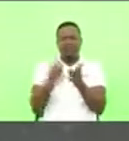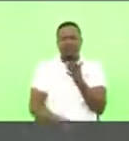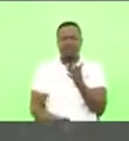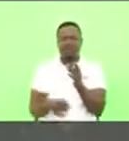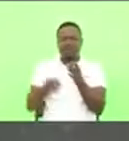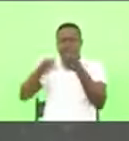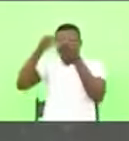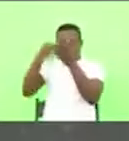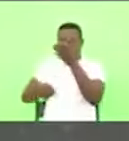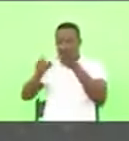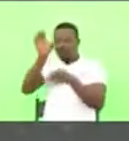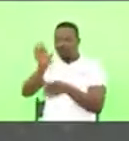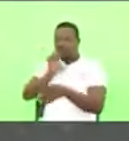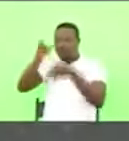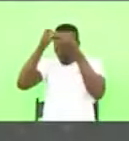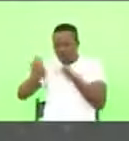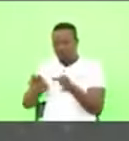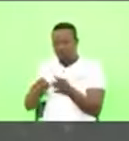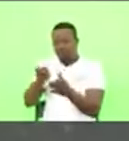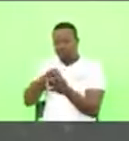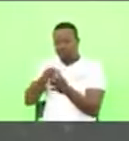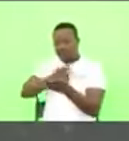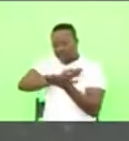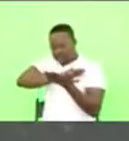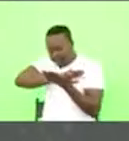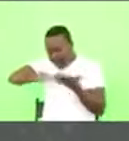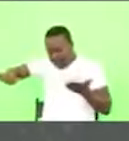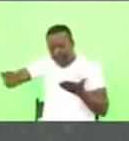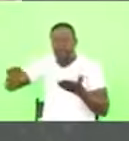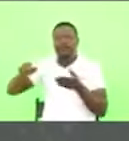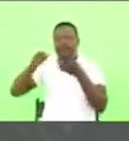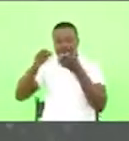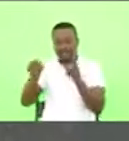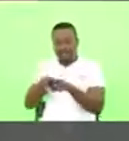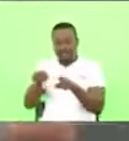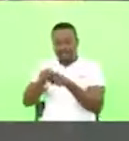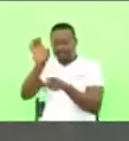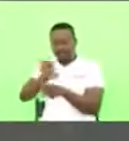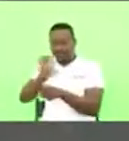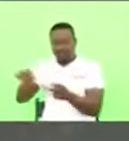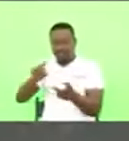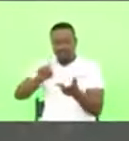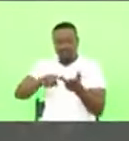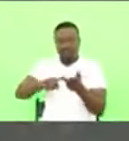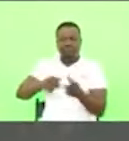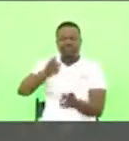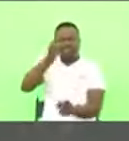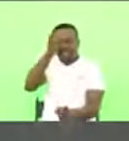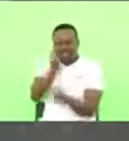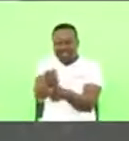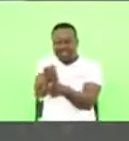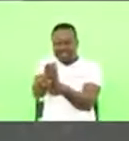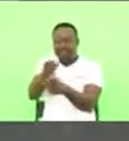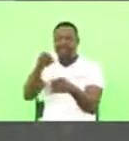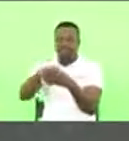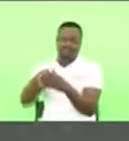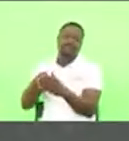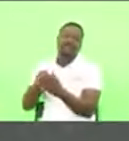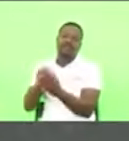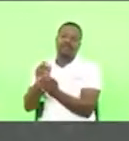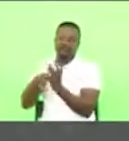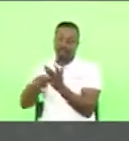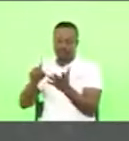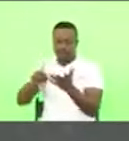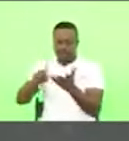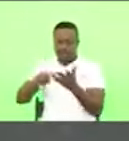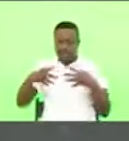cross. Sanctification is effect of the cross. Justification is the effect of the cross. Healing is